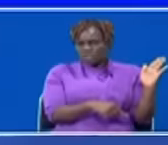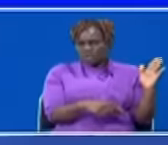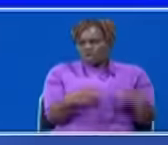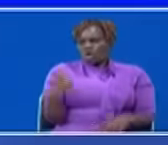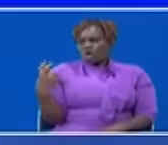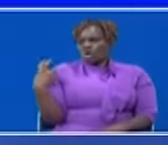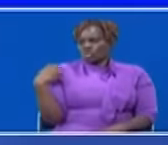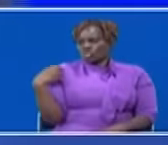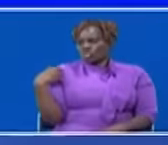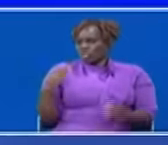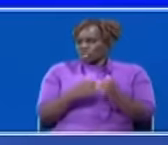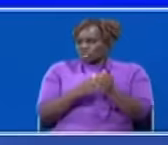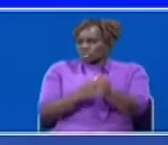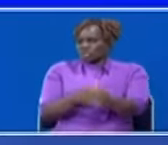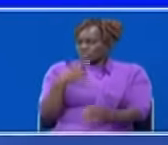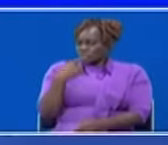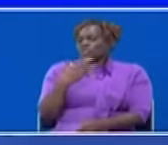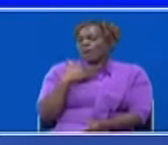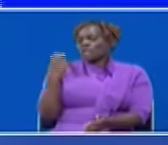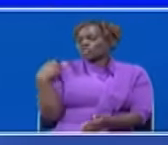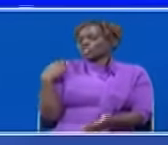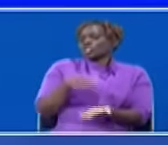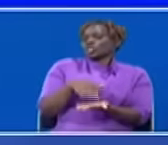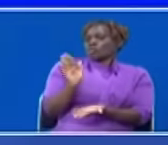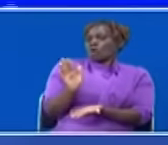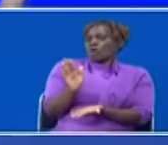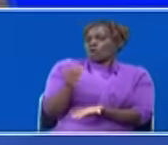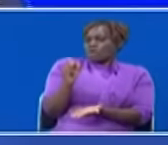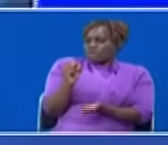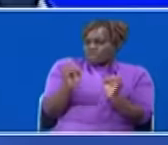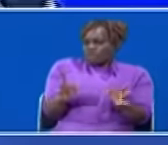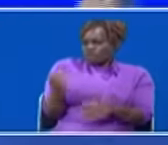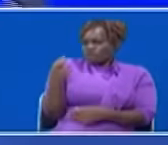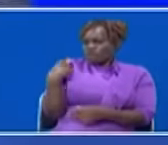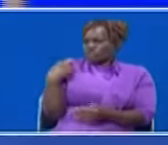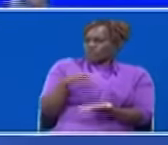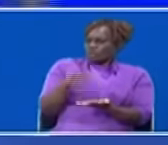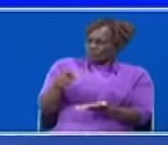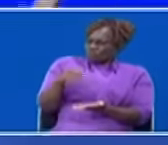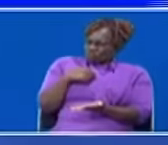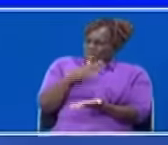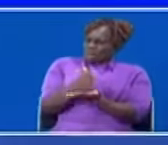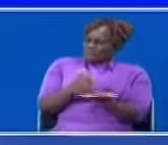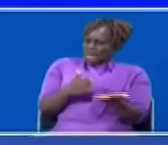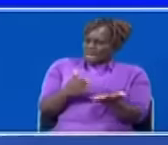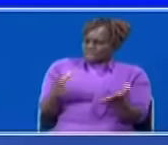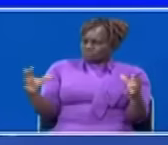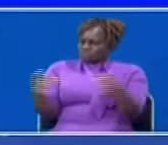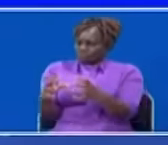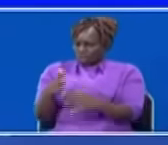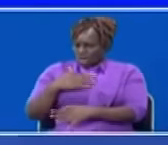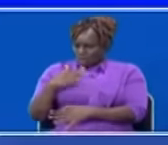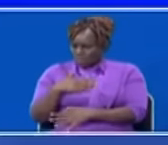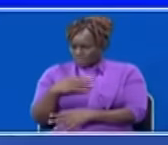consultation. Leaders are saying we want to be consulted more. Right. And that if we are consulted more, then we'll feel part of what goes on in our party.